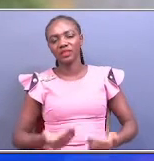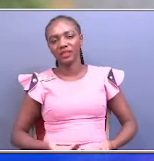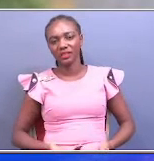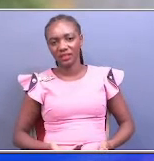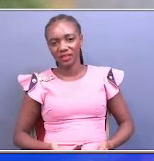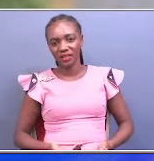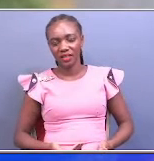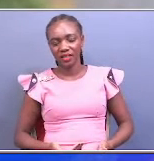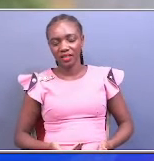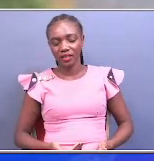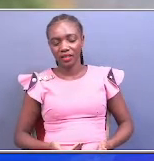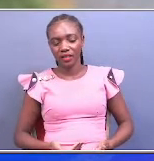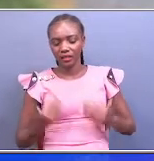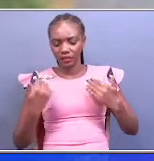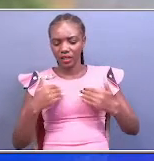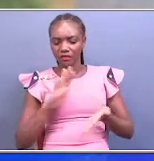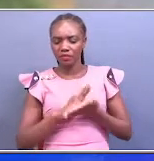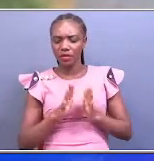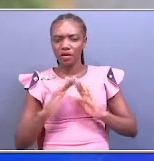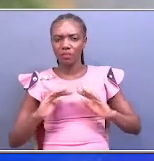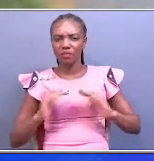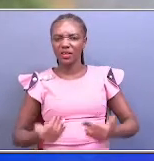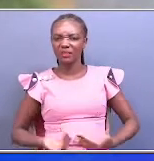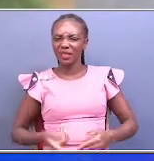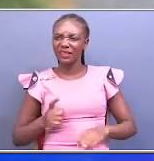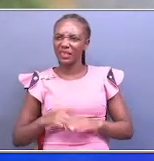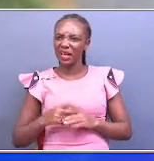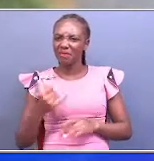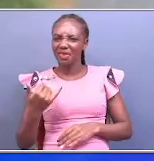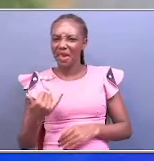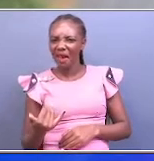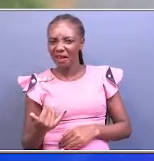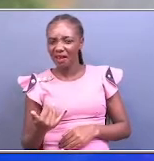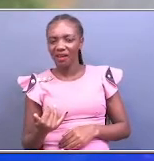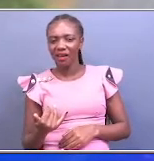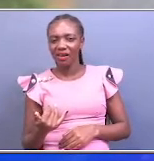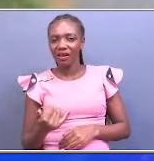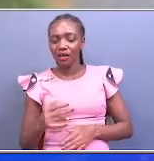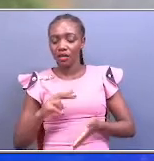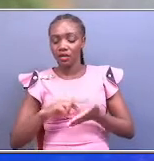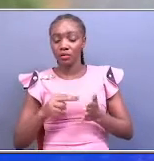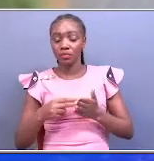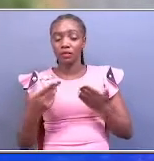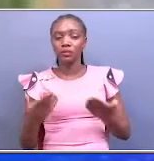mwenyewe nilipata ujauzito nikiwa mdogo. So kwa hivyo